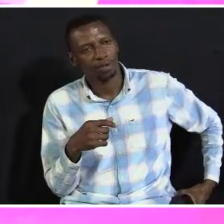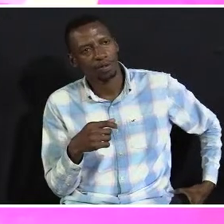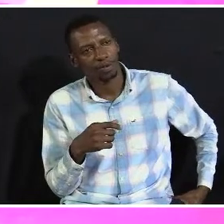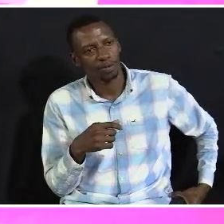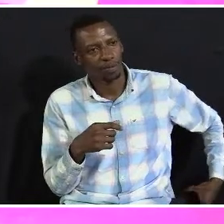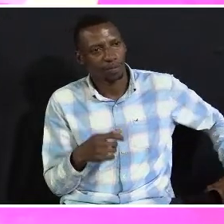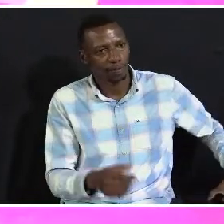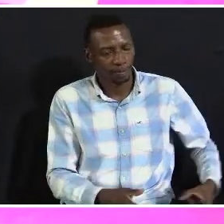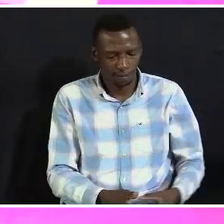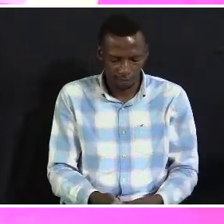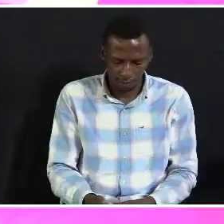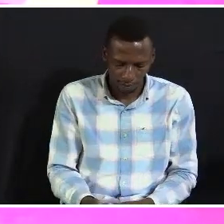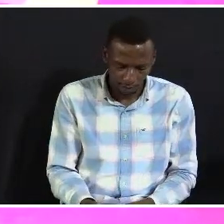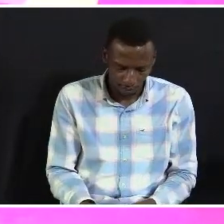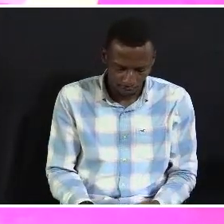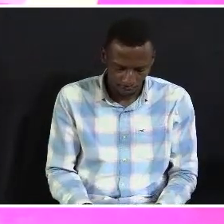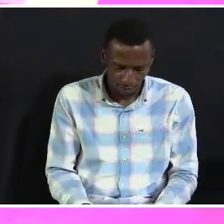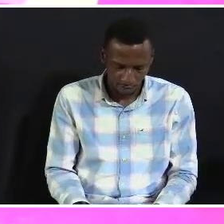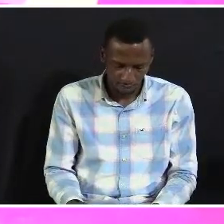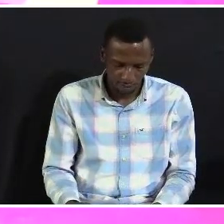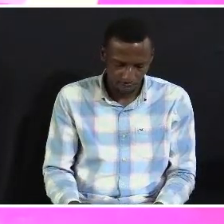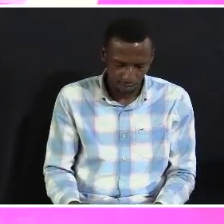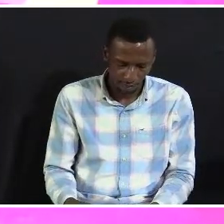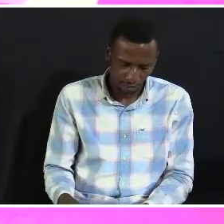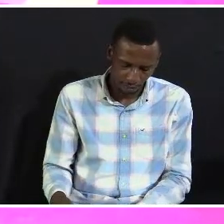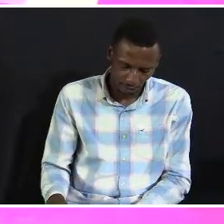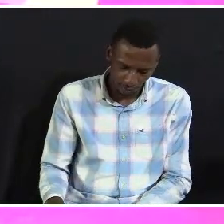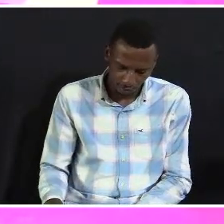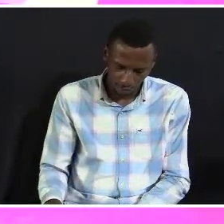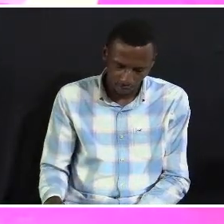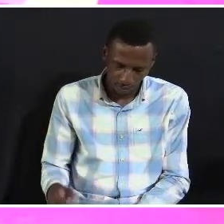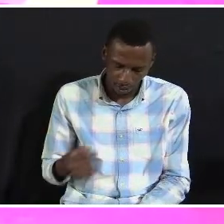and blind. I am